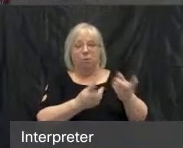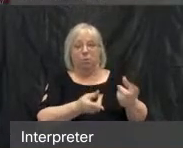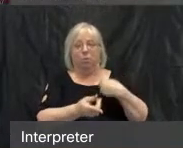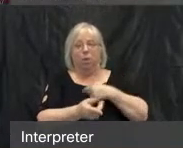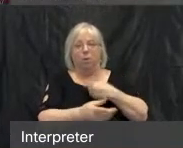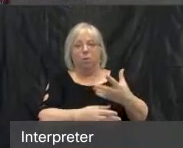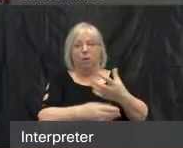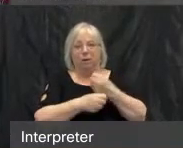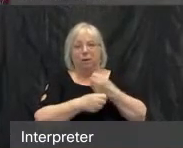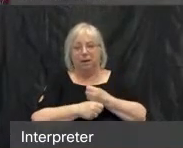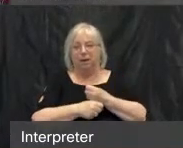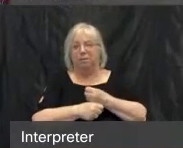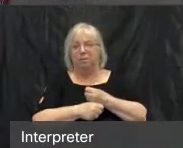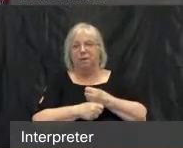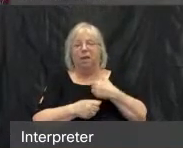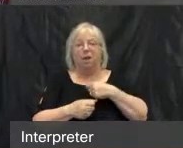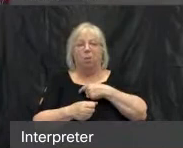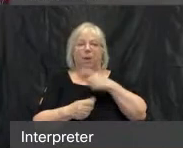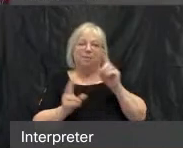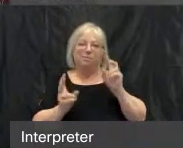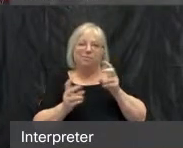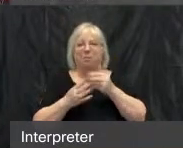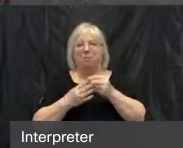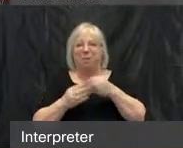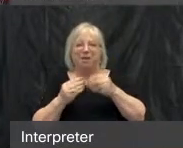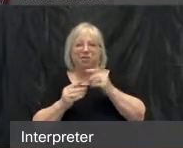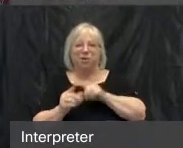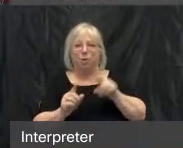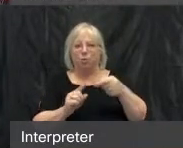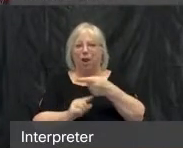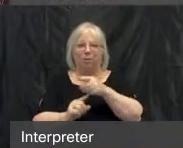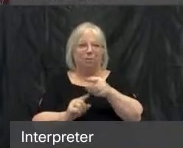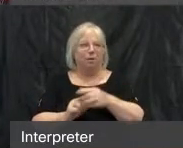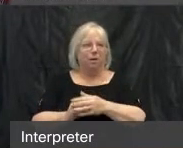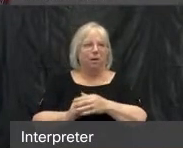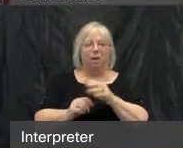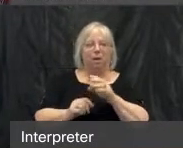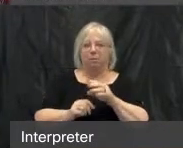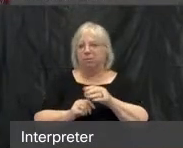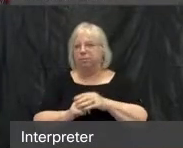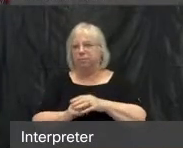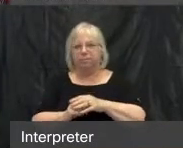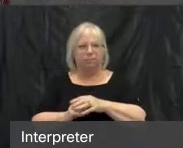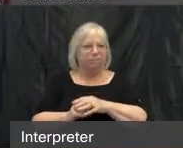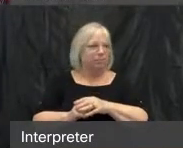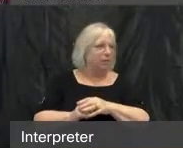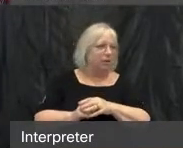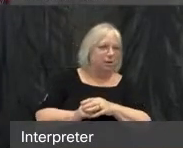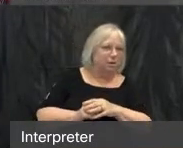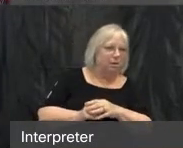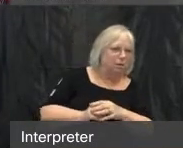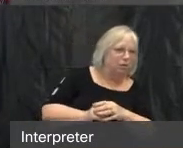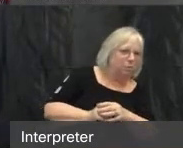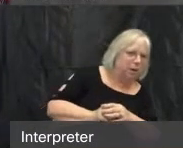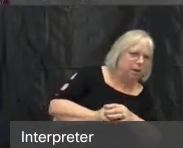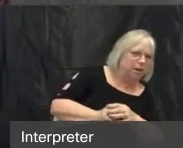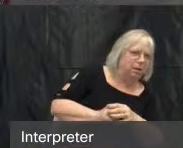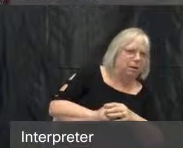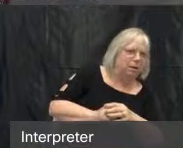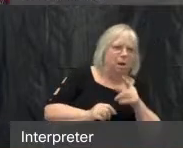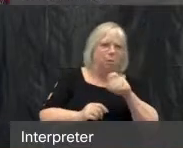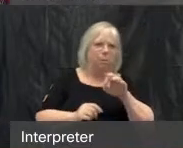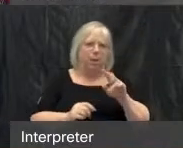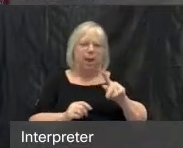in that we have to bend budget around. So, well, Mayor, that was the clarification I want to make. Yeah. When you see on the net income the